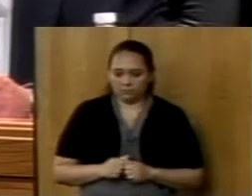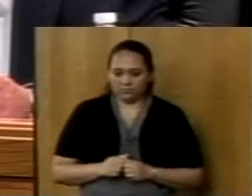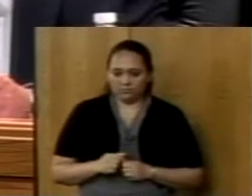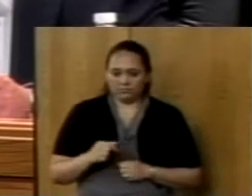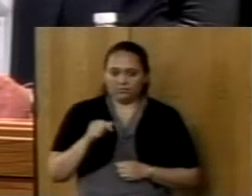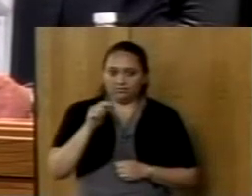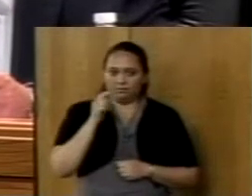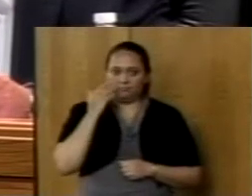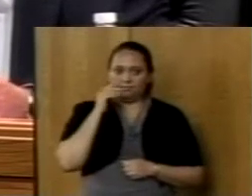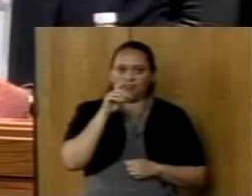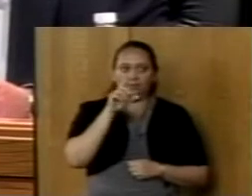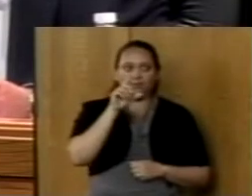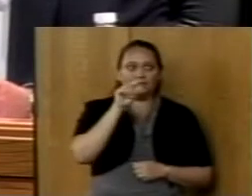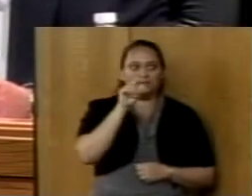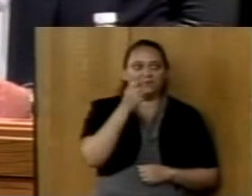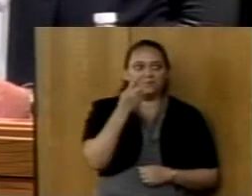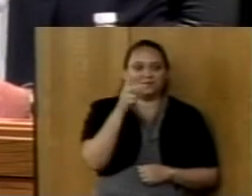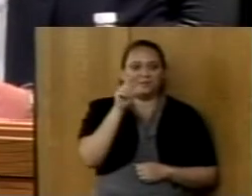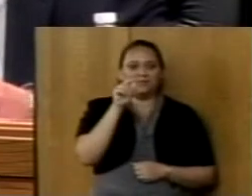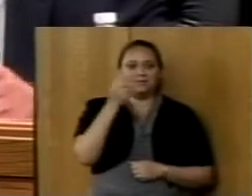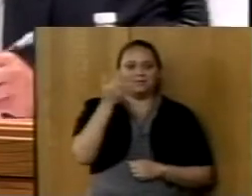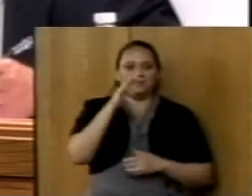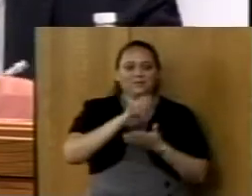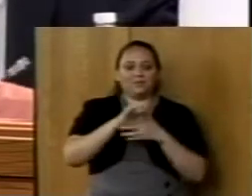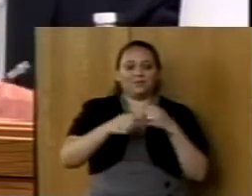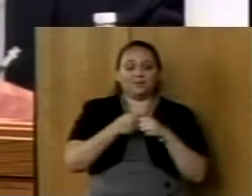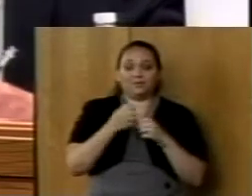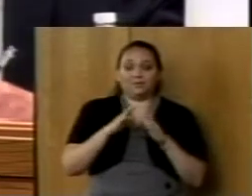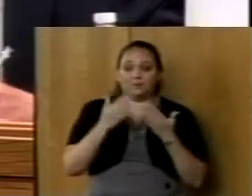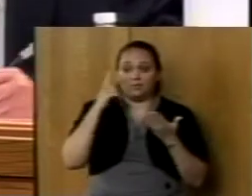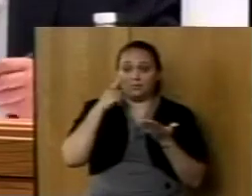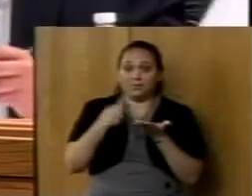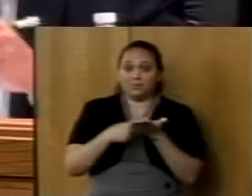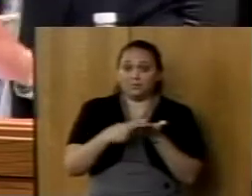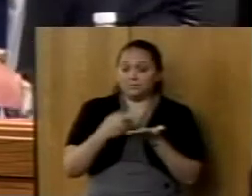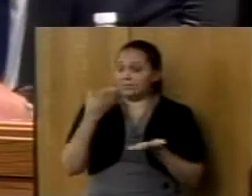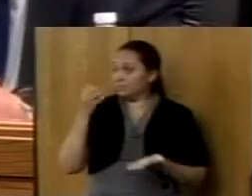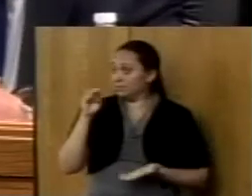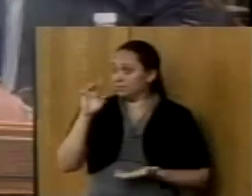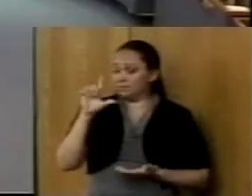for the 2012-2013 school year. I'll open the floor for discussion. Mrs. Longoria.